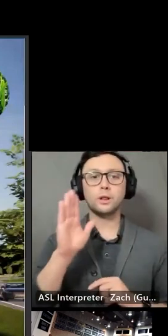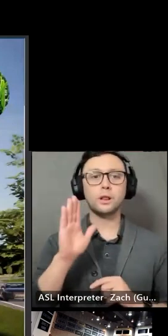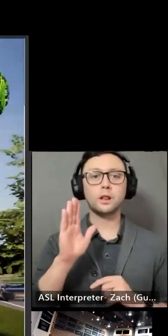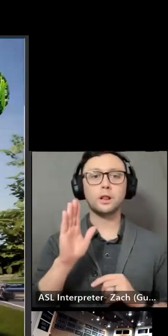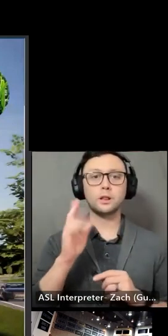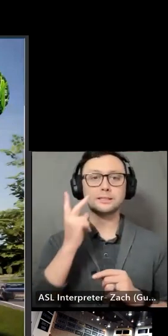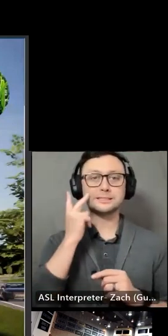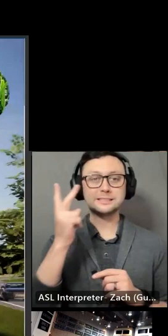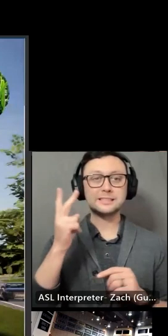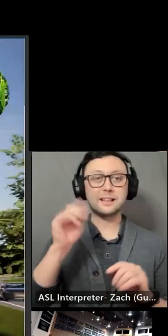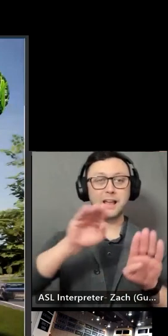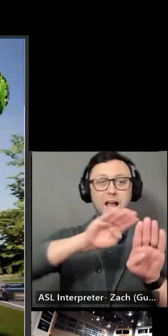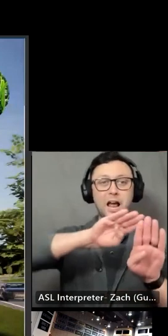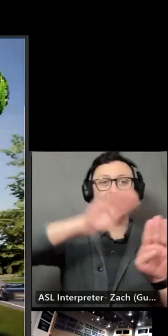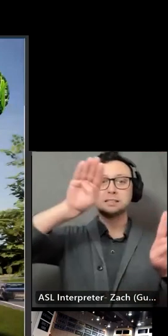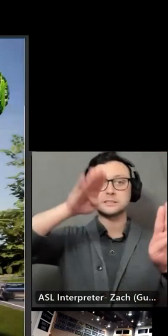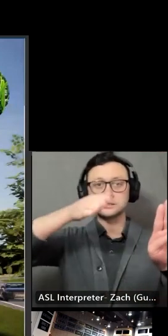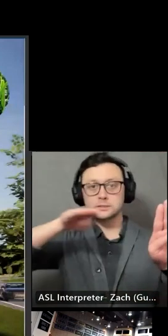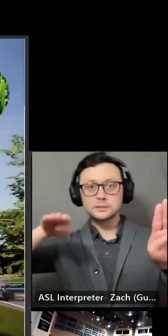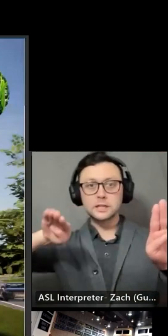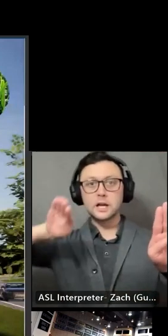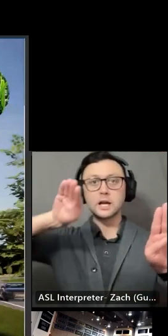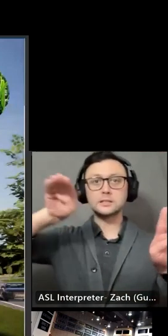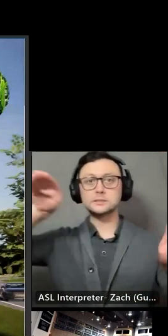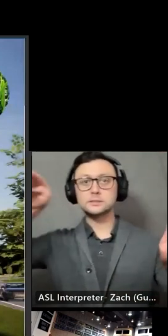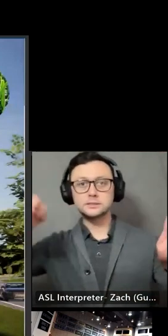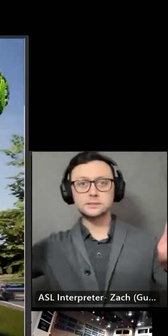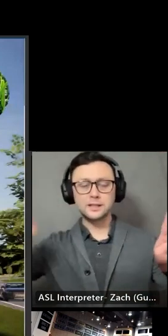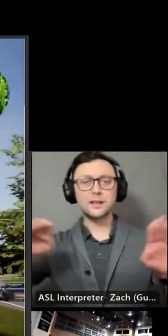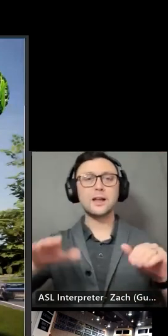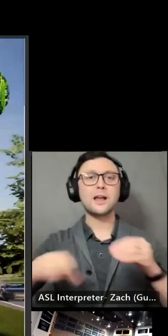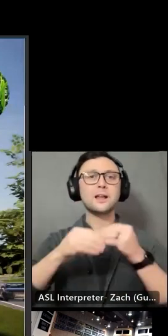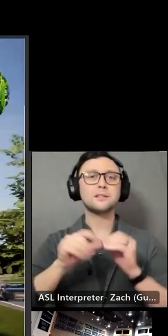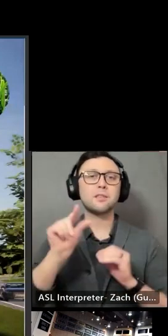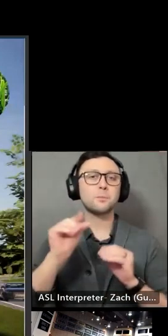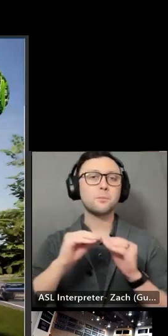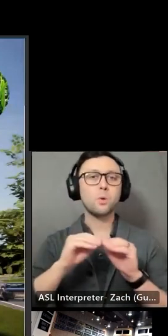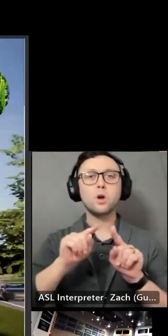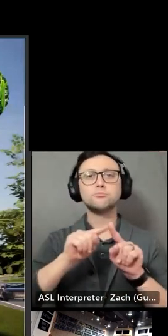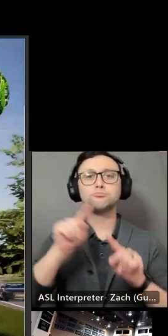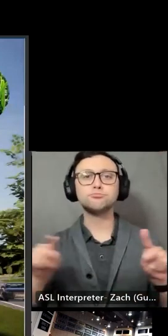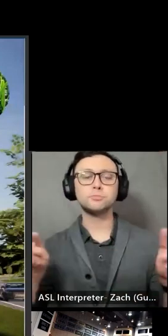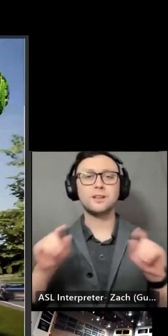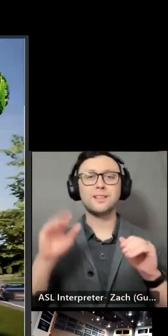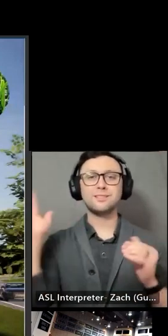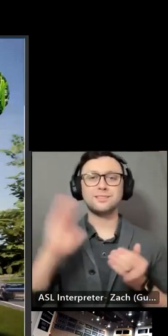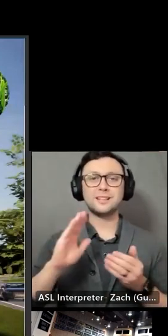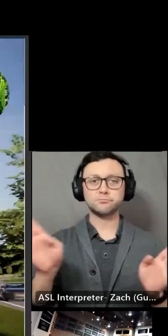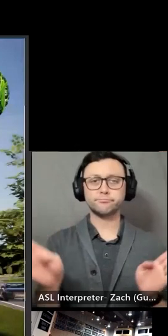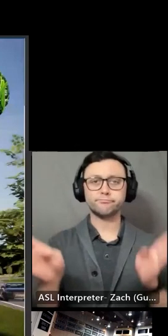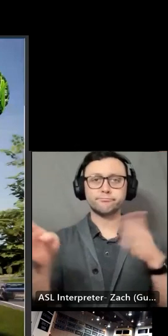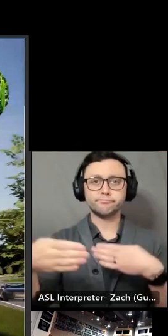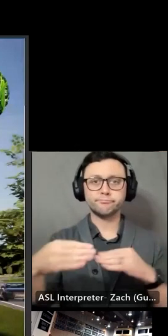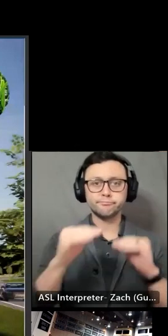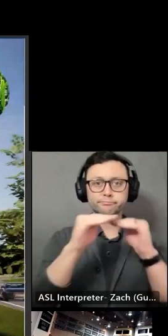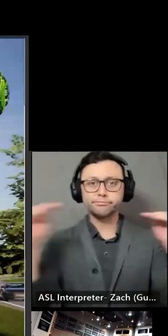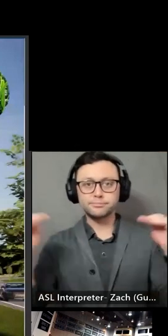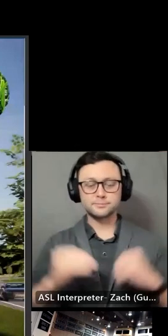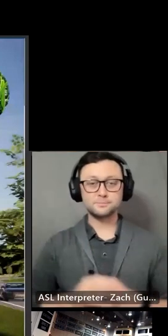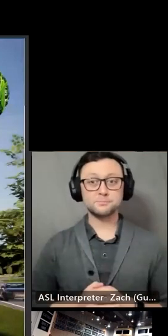articulation in the roof line that just provides a little bit more variation. So we're excited to hear what you